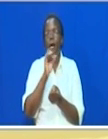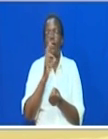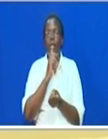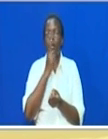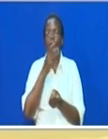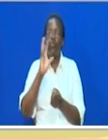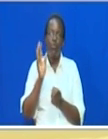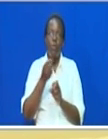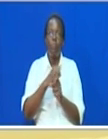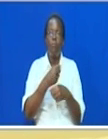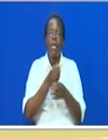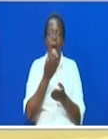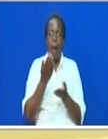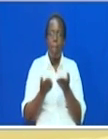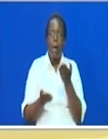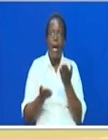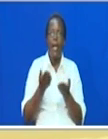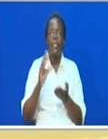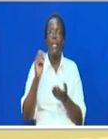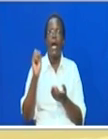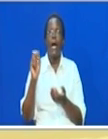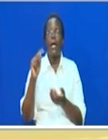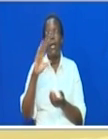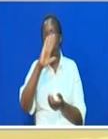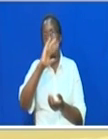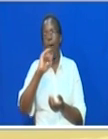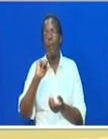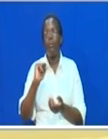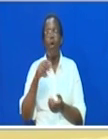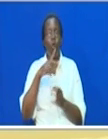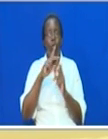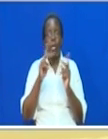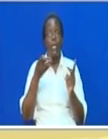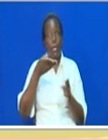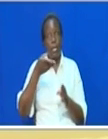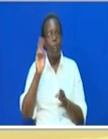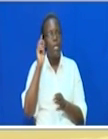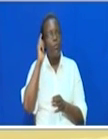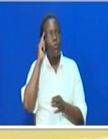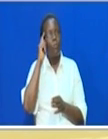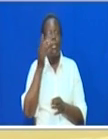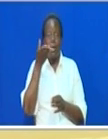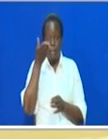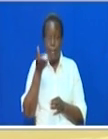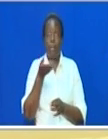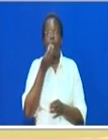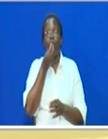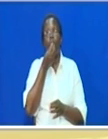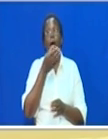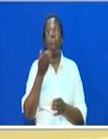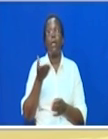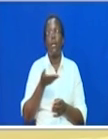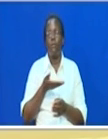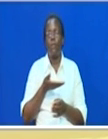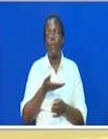by? So that already gives you a thought that this meal that I'm being given, it is